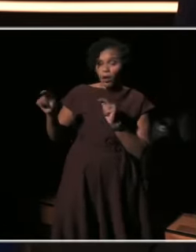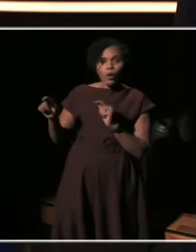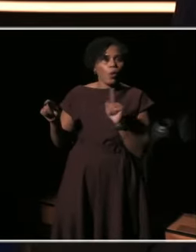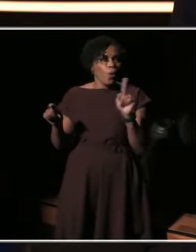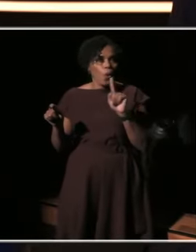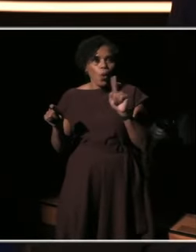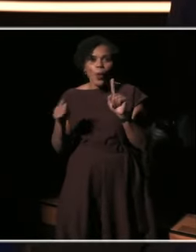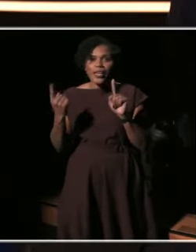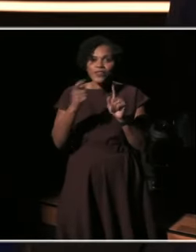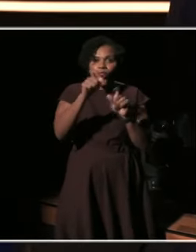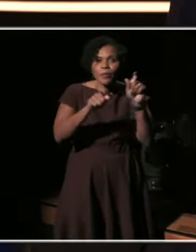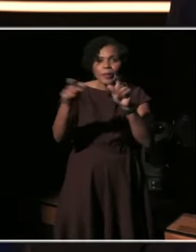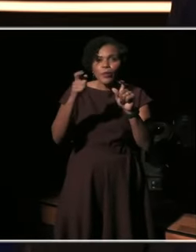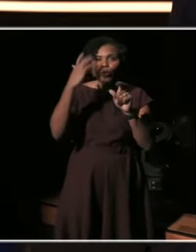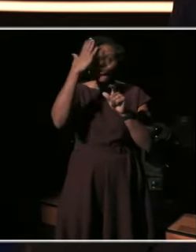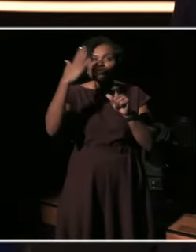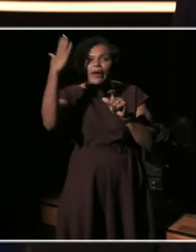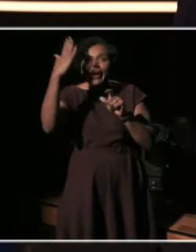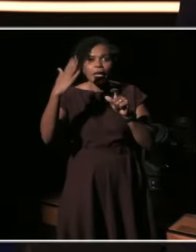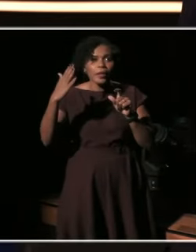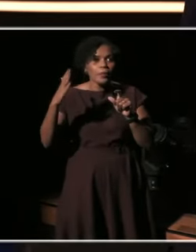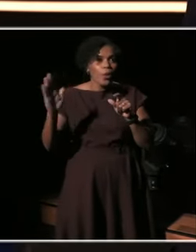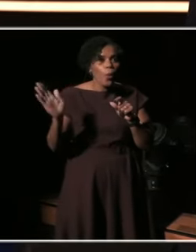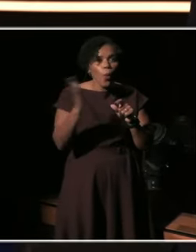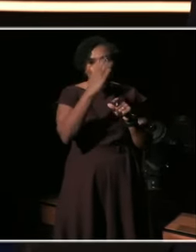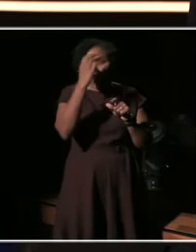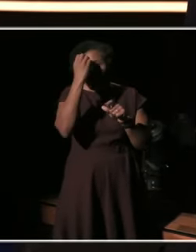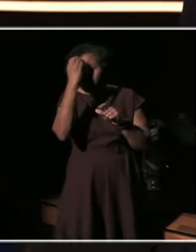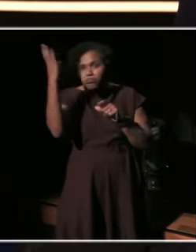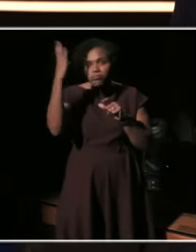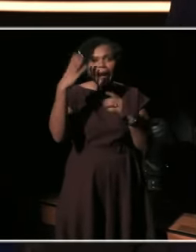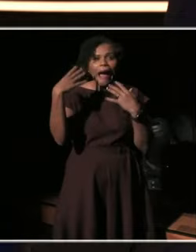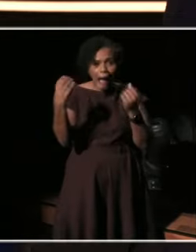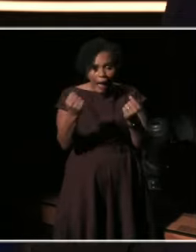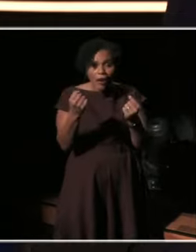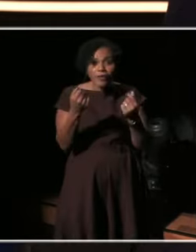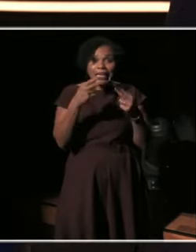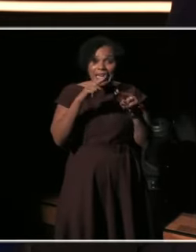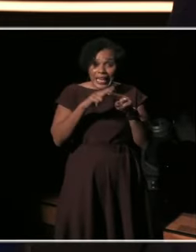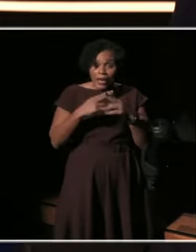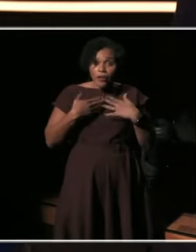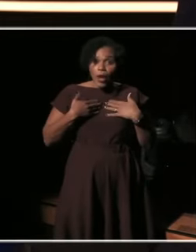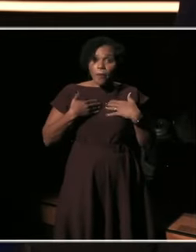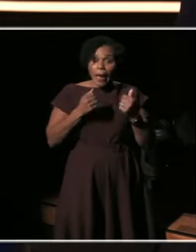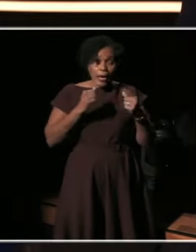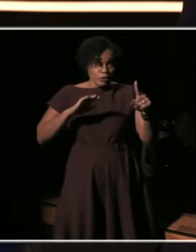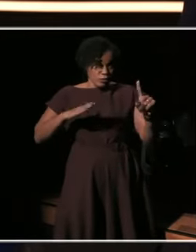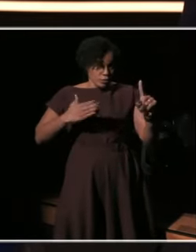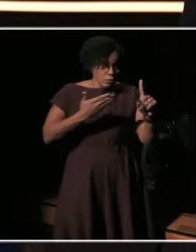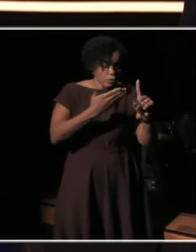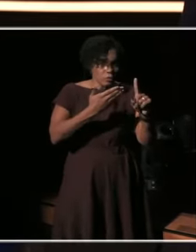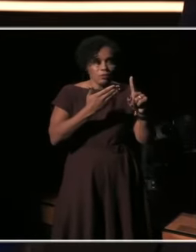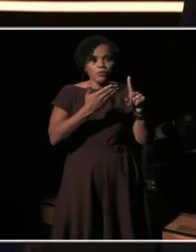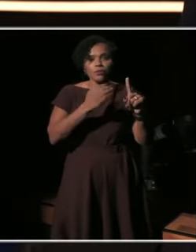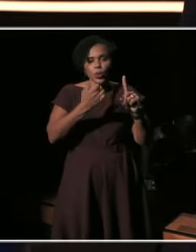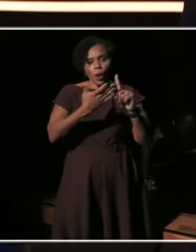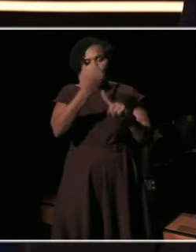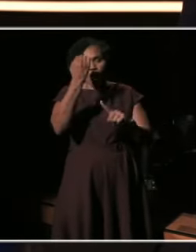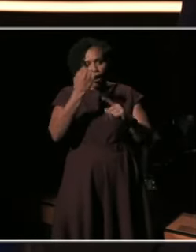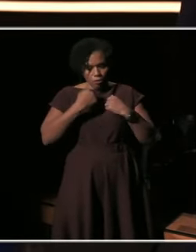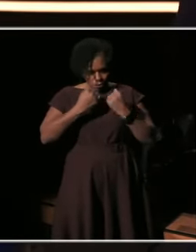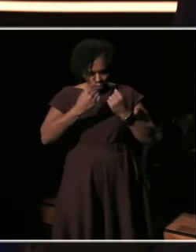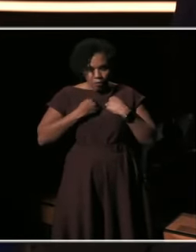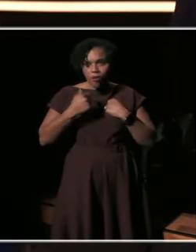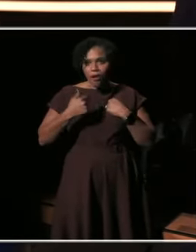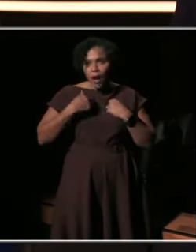for the dreamers, and everybody's a genius. And when you follow your passion, your purpose, then you would discover your genius.